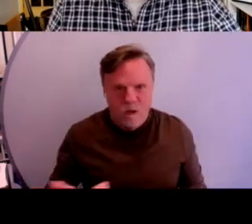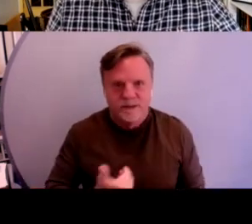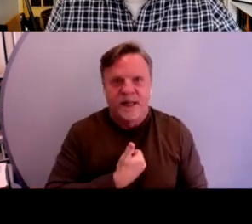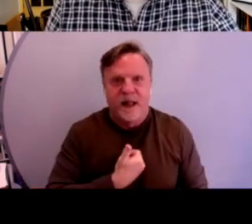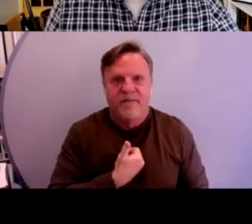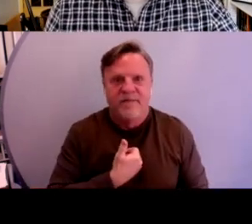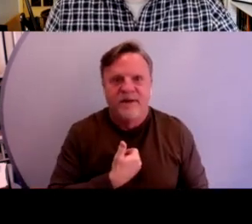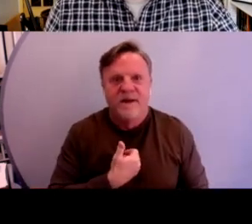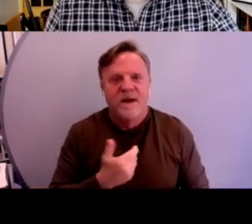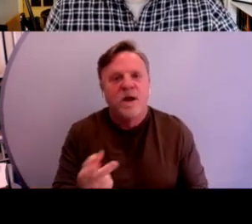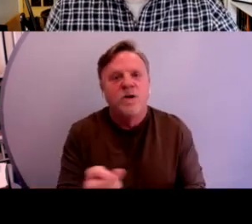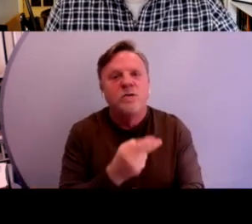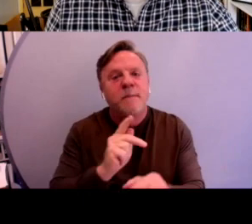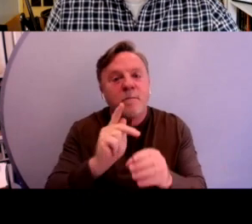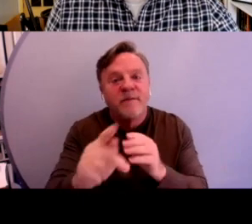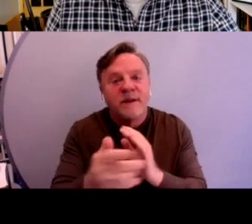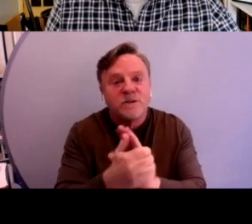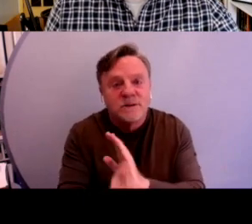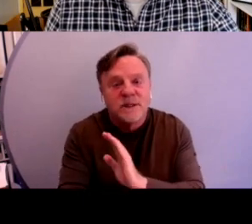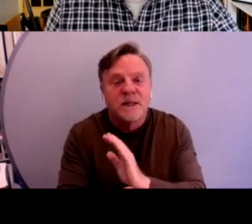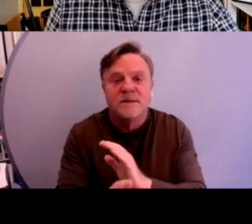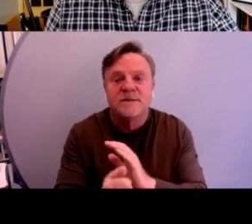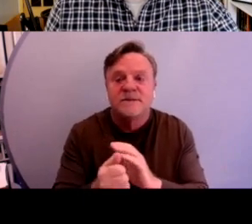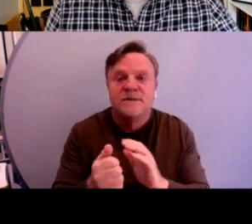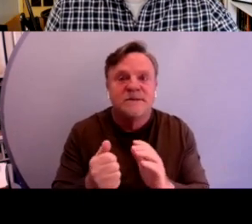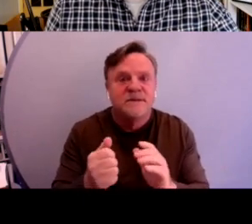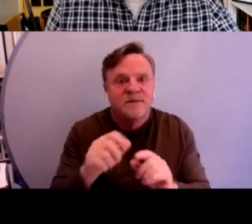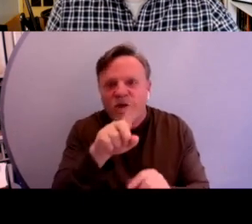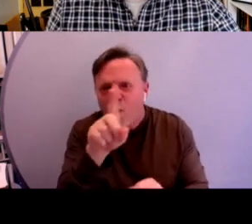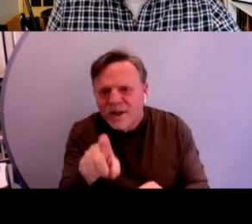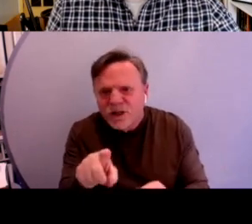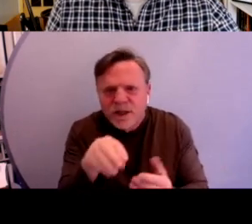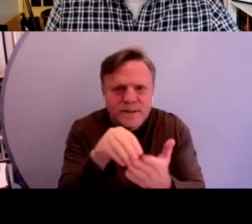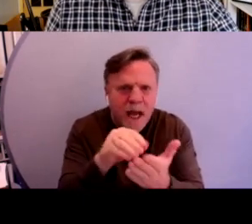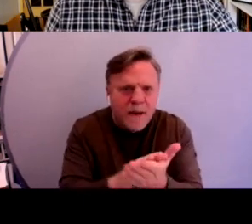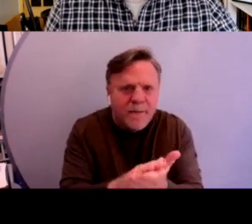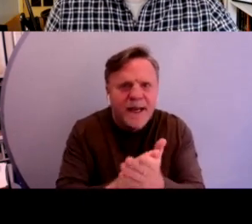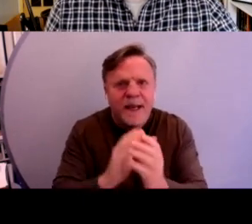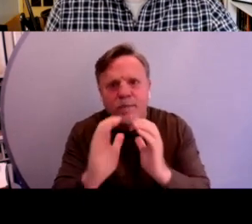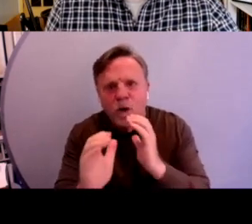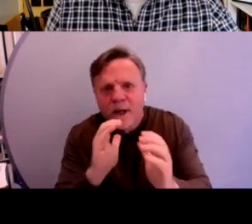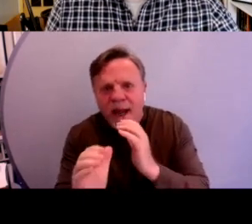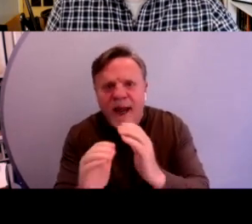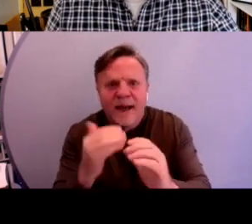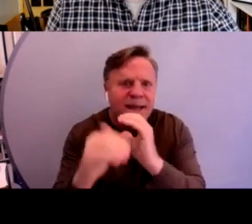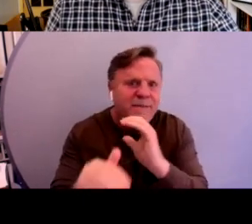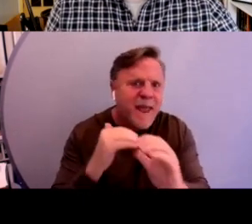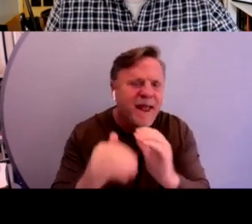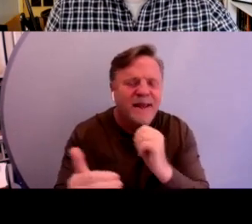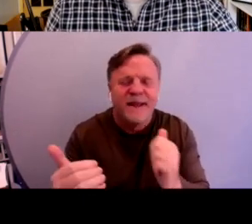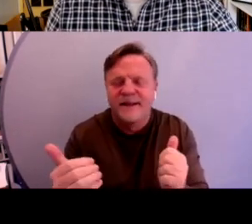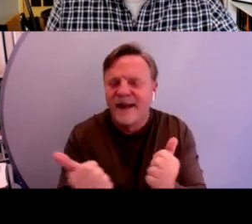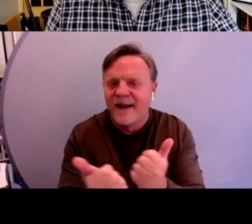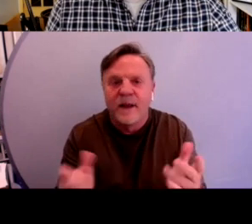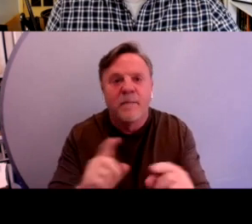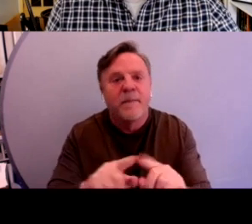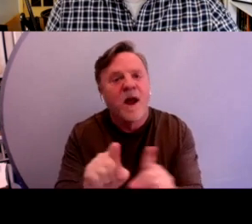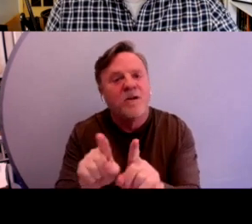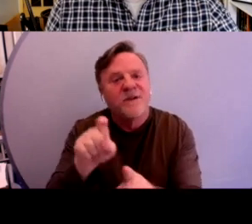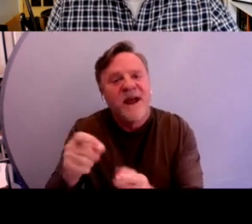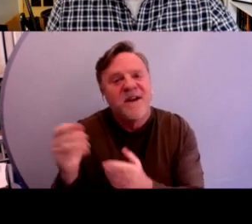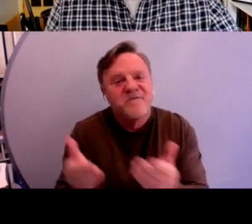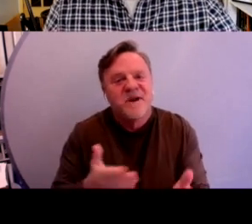used my professional skills of, questioning and documenting and communicating and emailing and all of that, but I also had to bring